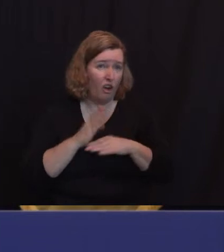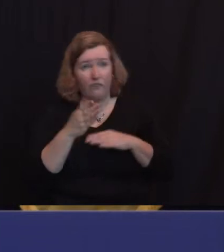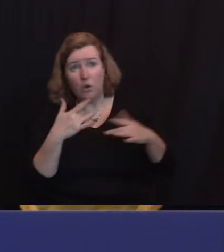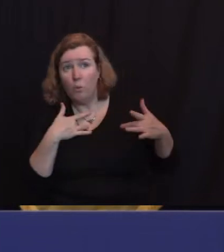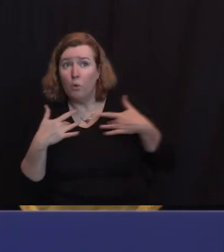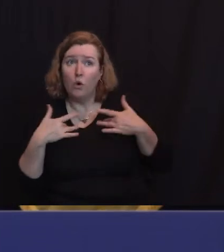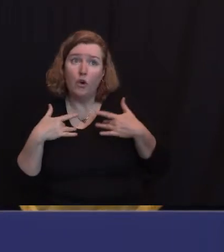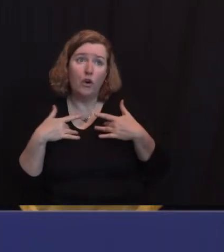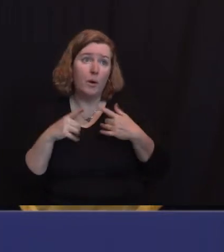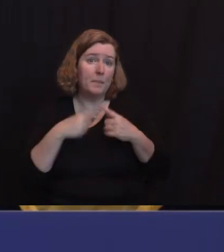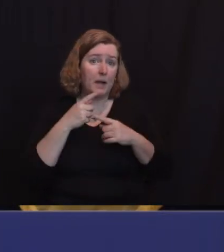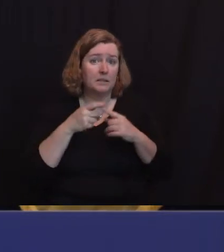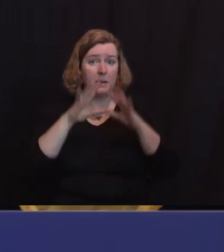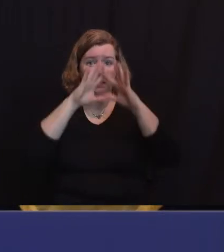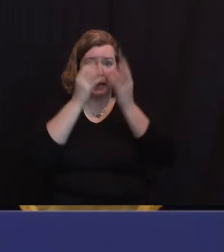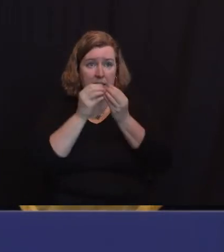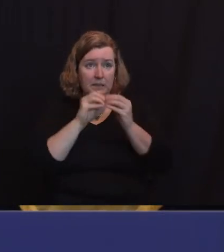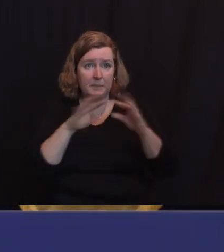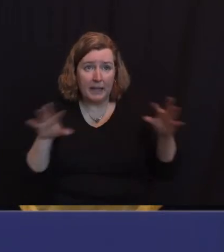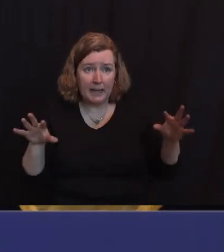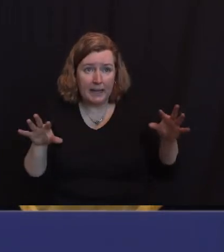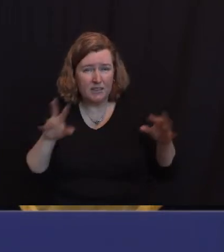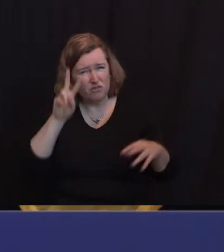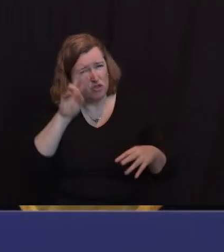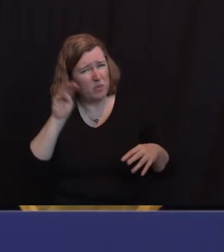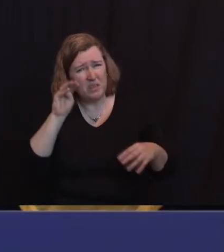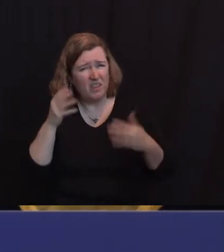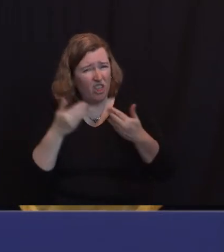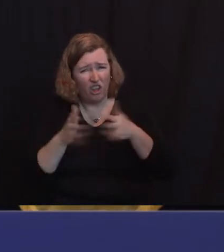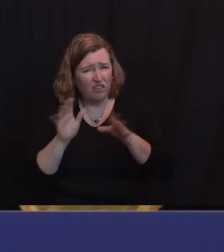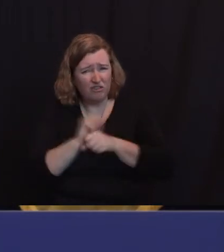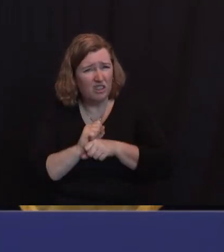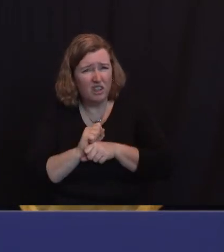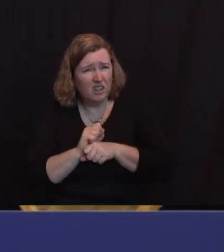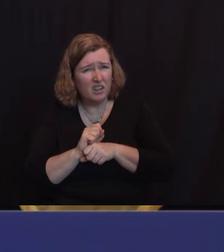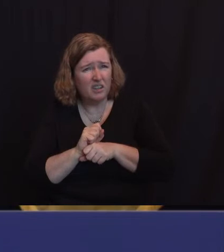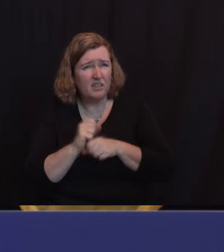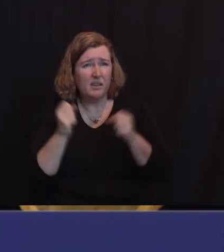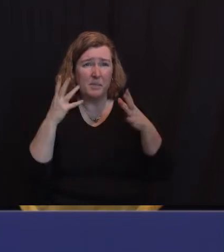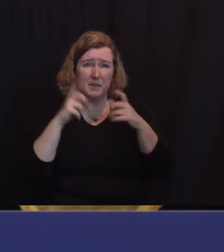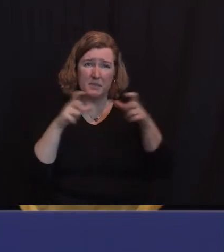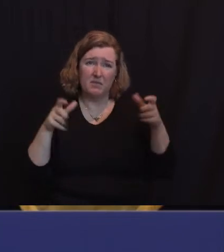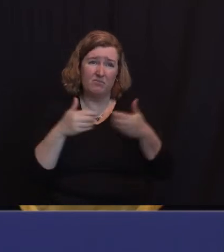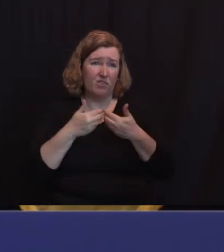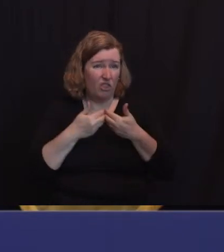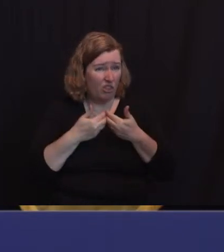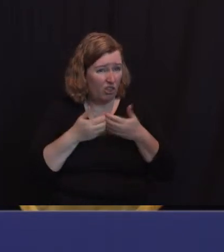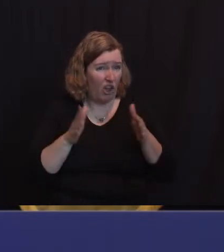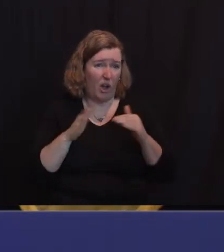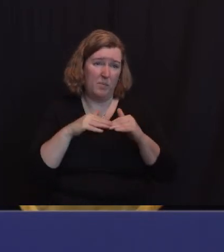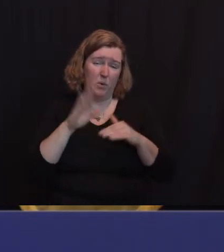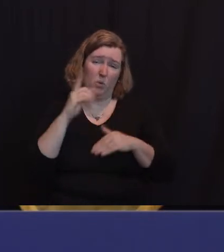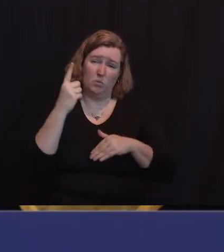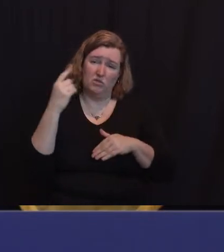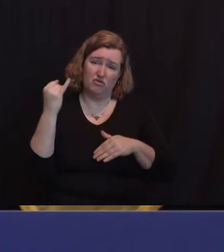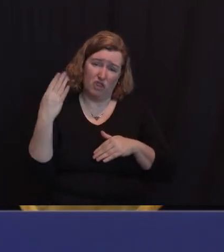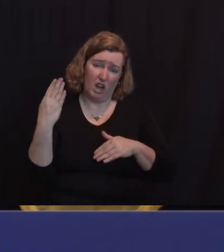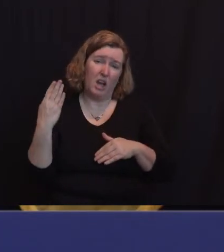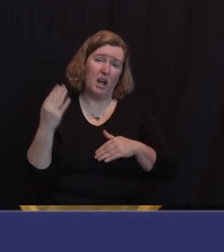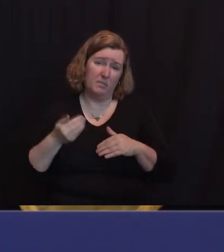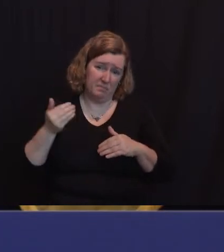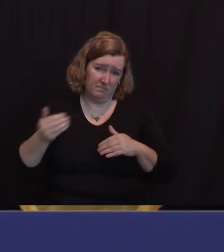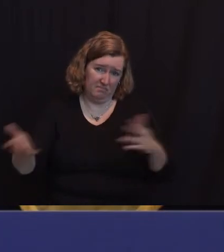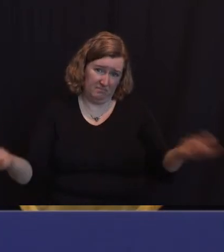jobs, several hundred thousands of whom have lost more than one job in the past 13 months. Tell